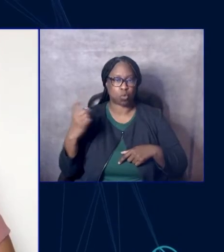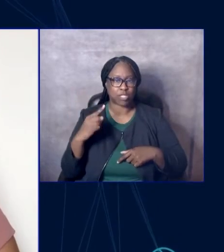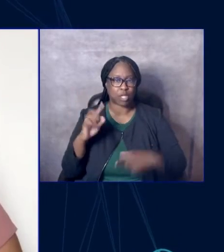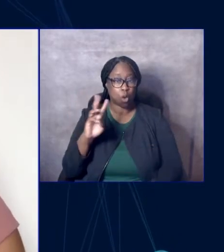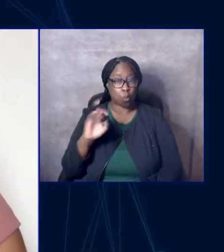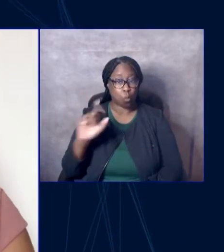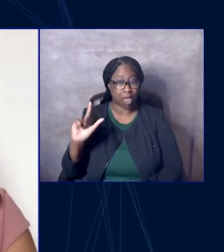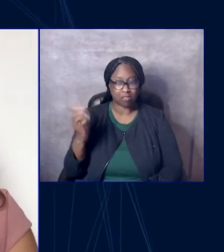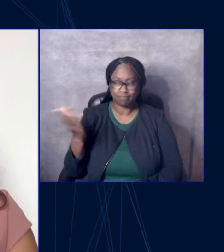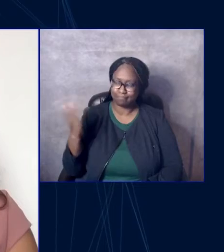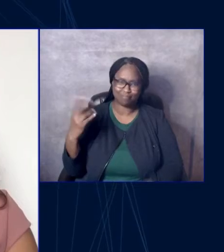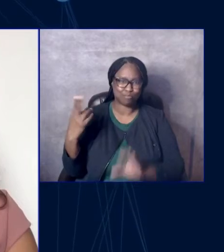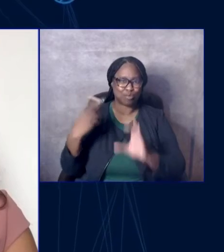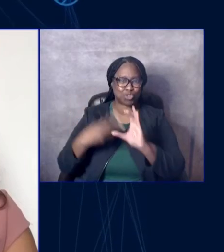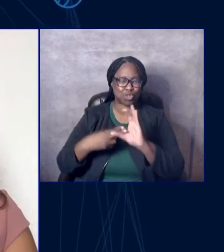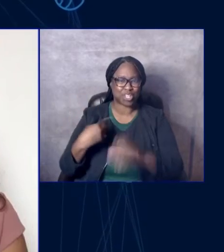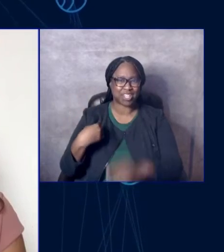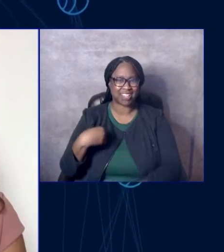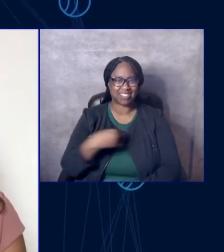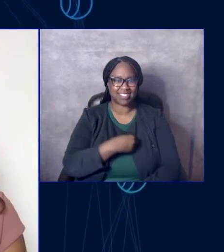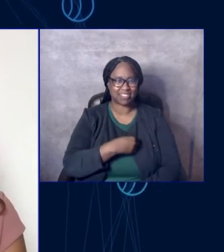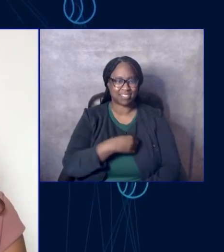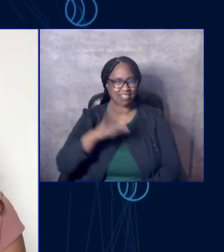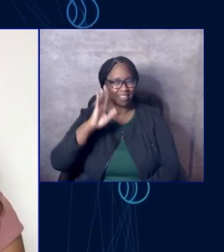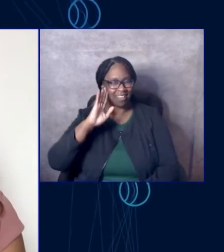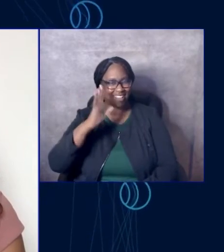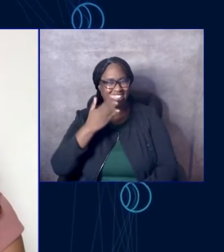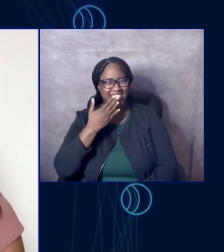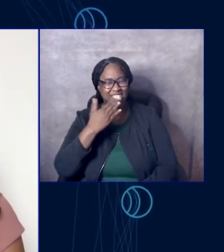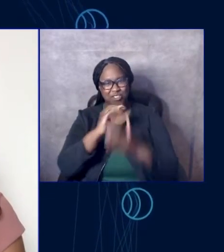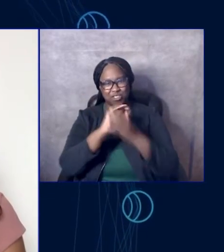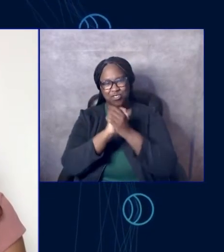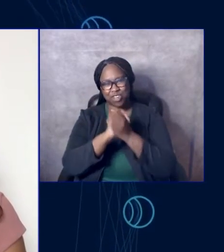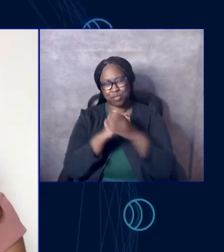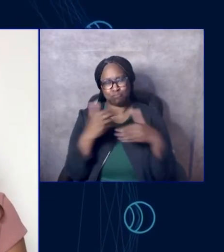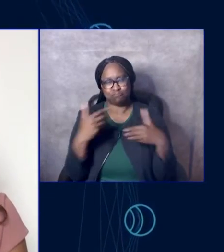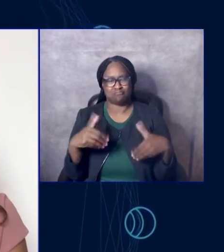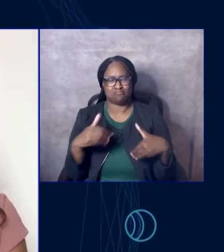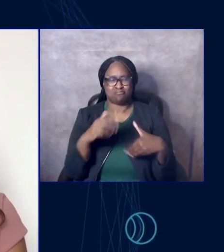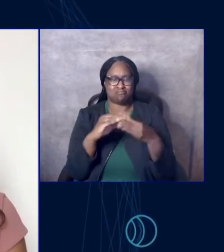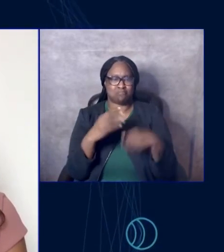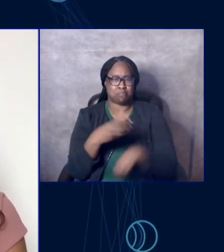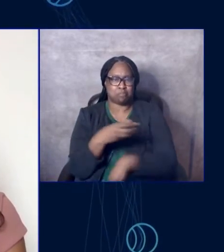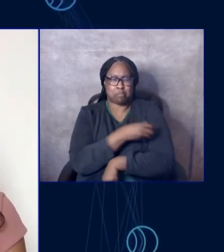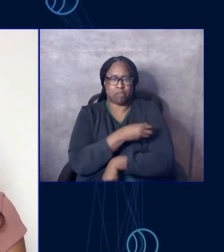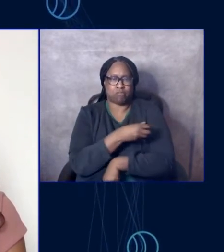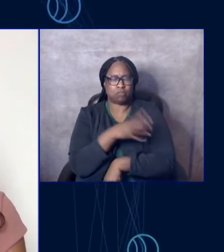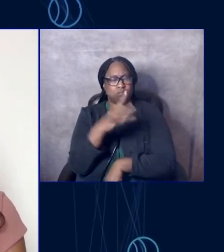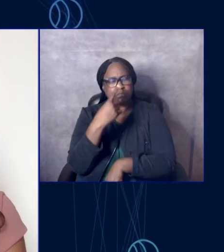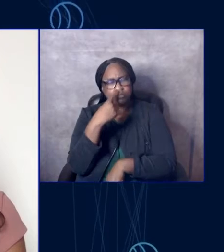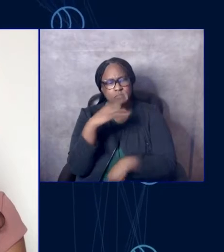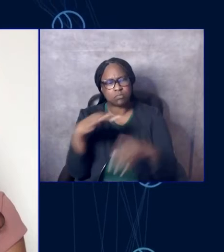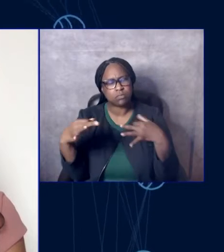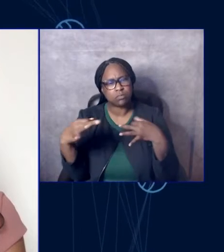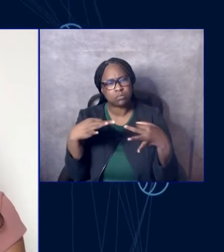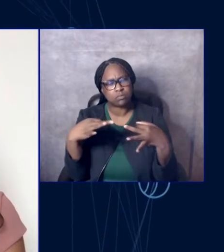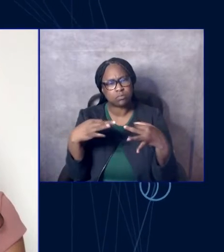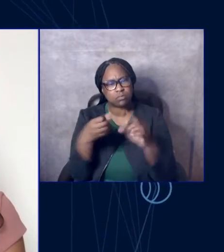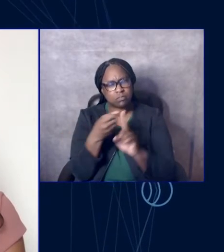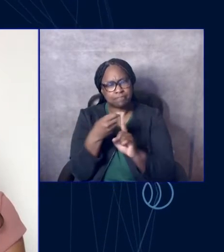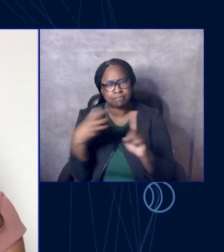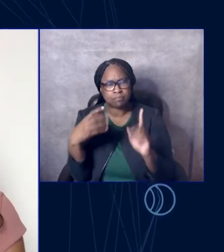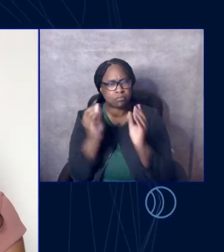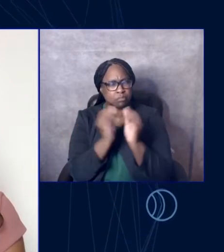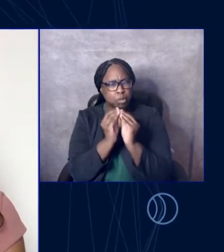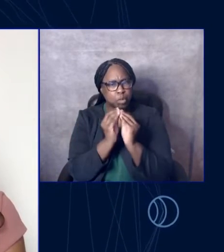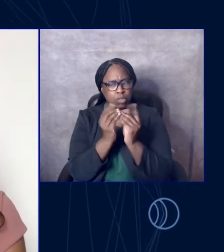you join us? Hi, thank you. Congratulations. This is really powerful. I was just wondering if you all could tell us a little bit more just about the team